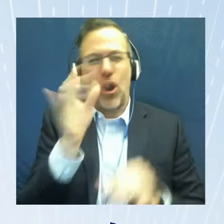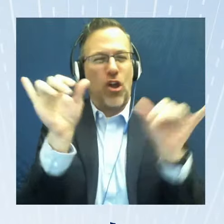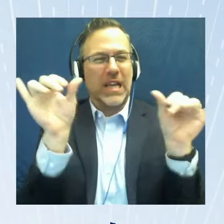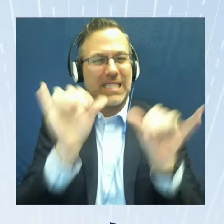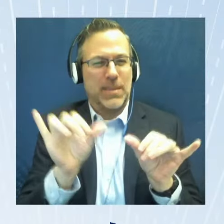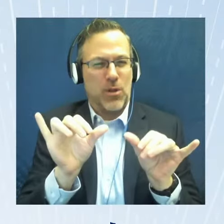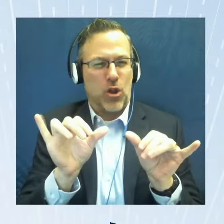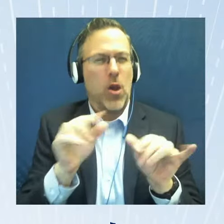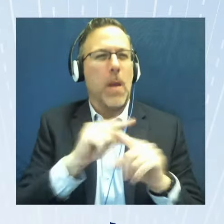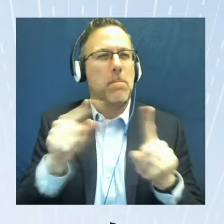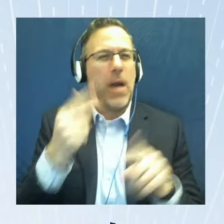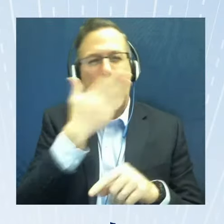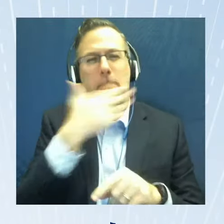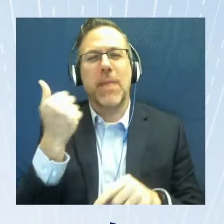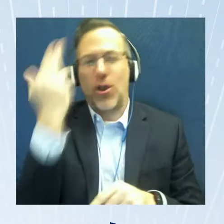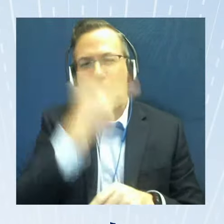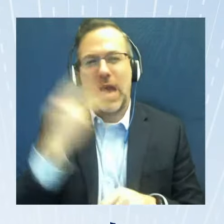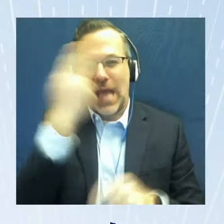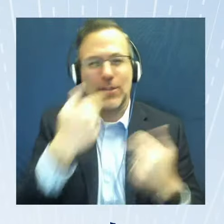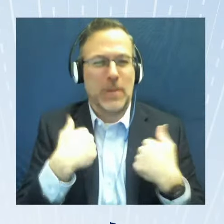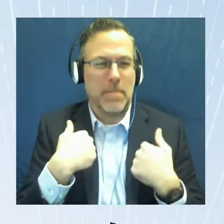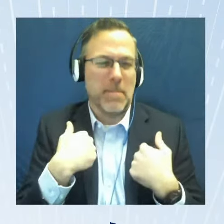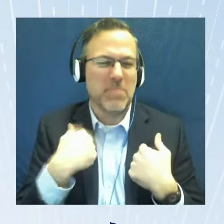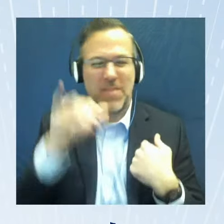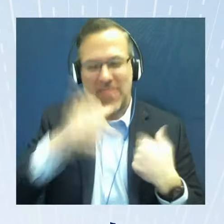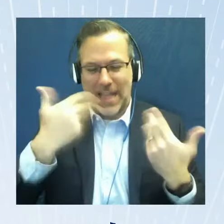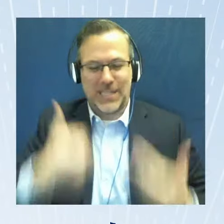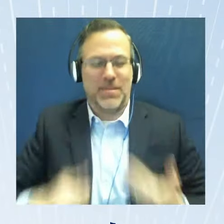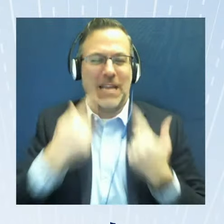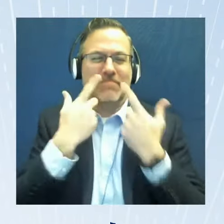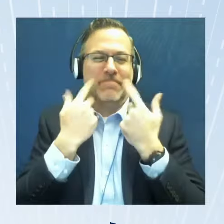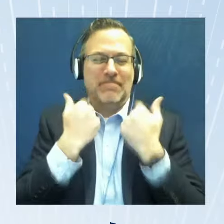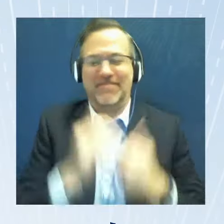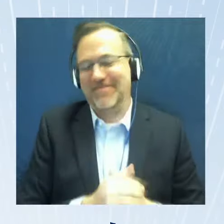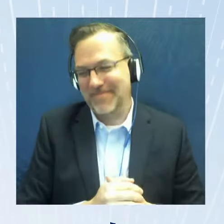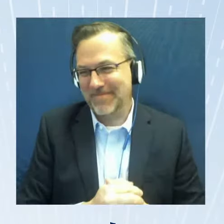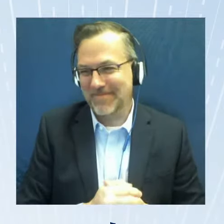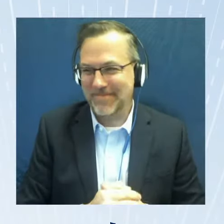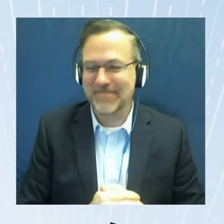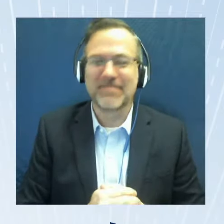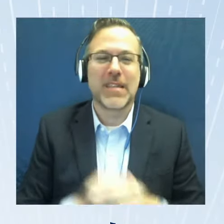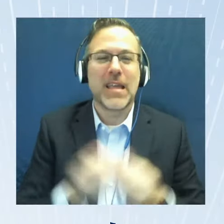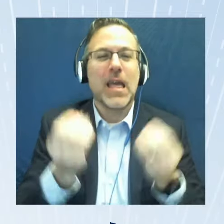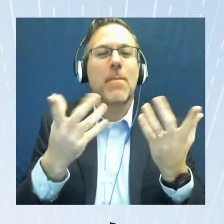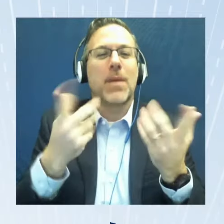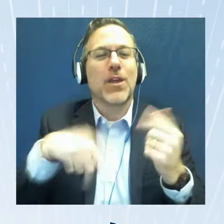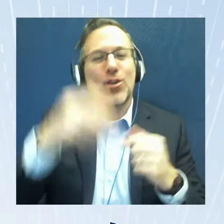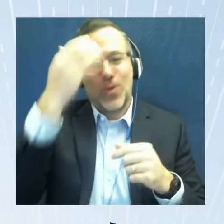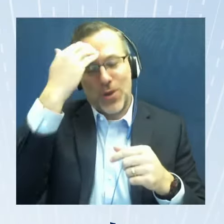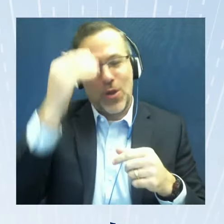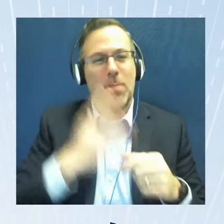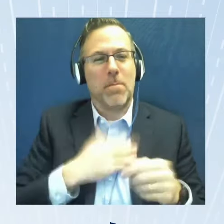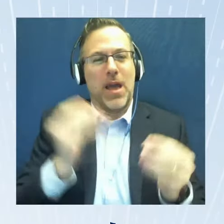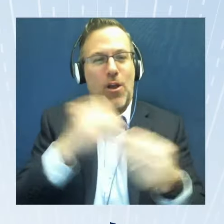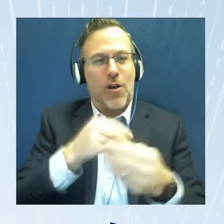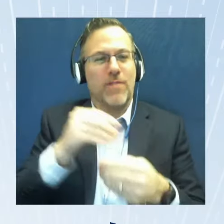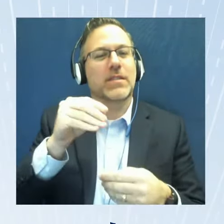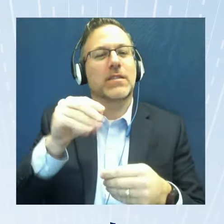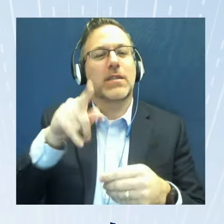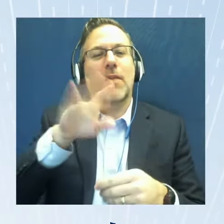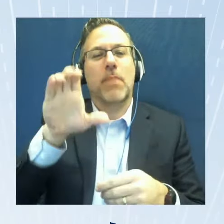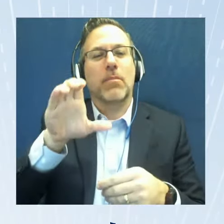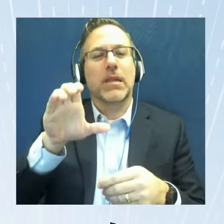plus, and you'll get an idea. Many of you know the Office of Public Engagement serves as the front door to the White